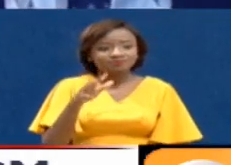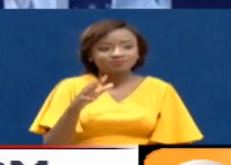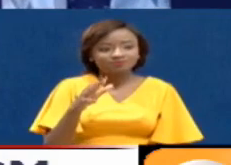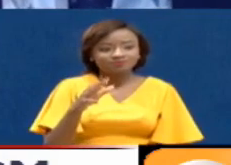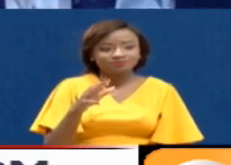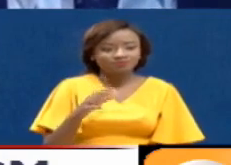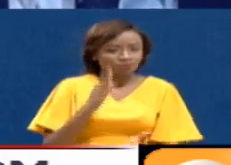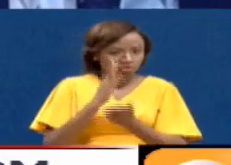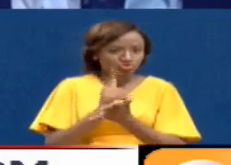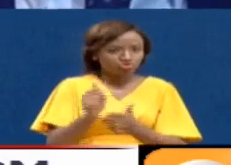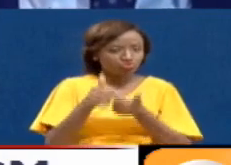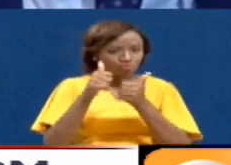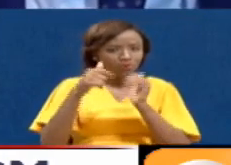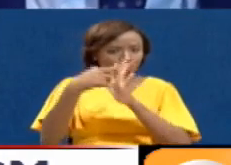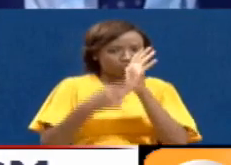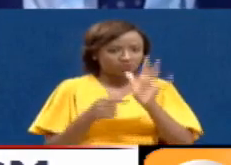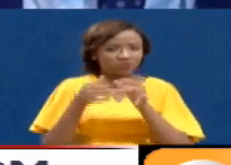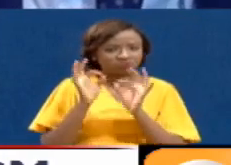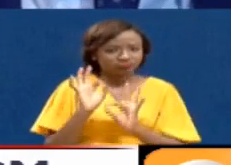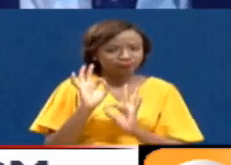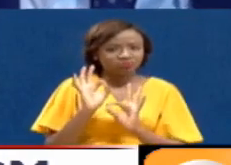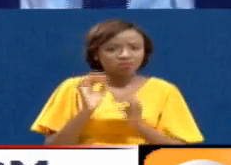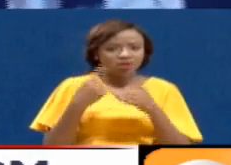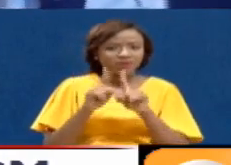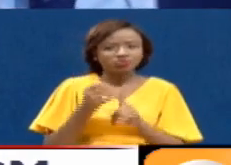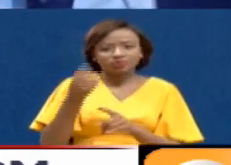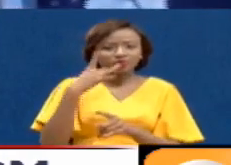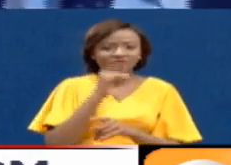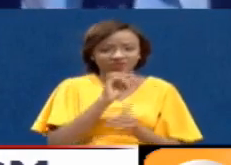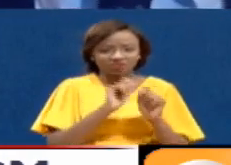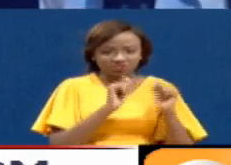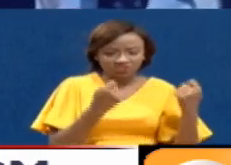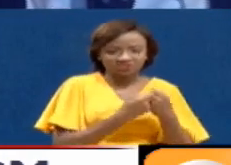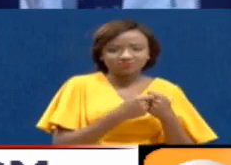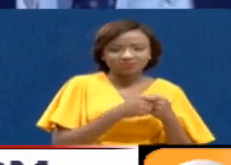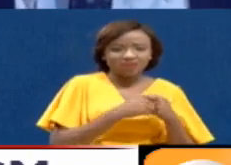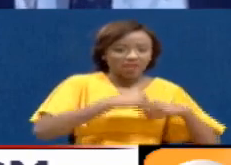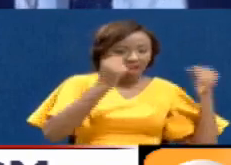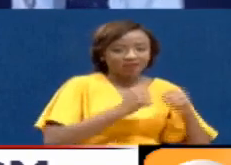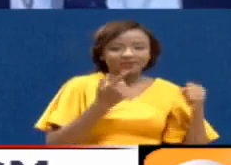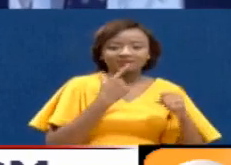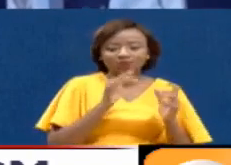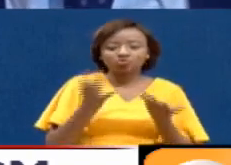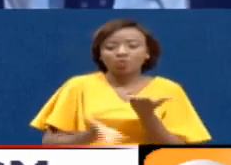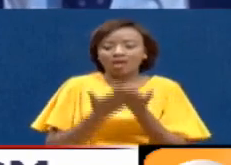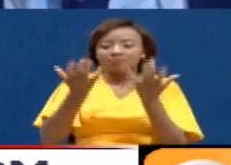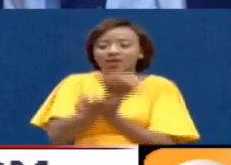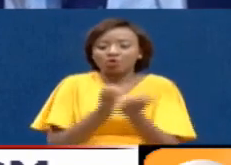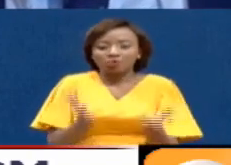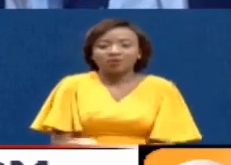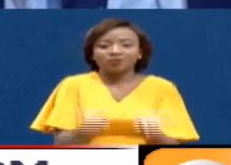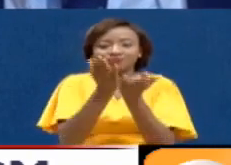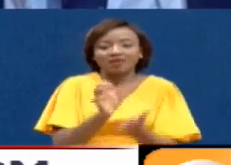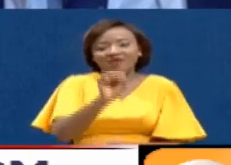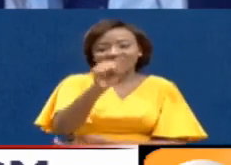very good proposals that you've given, and we know that the G20 leaders met recently and agreed on that 5 trillion sort of economic lifeline for their countries as